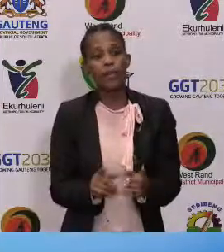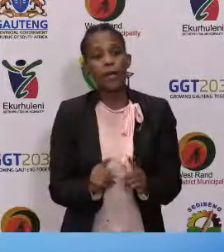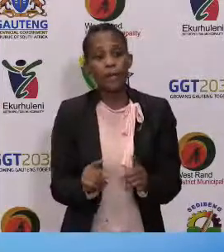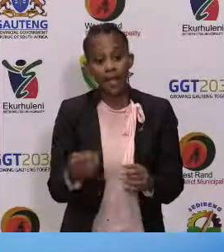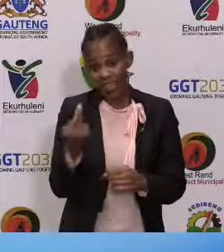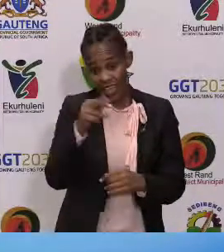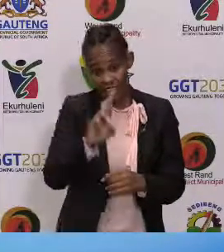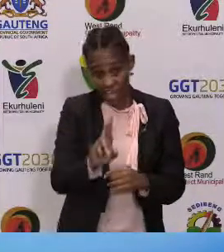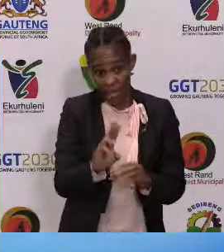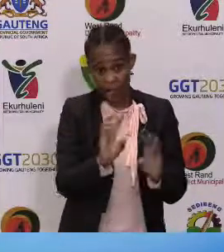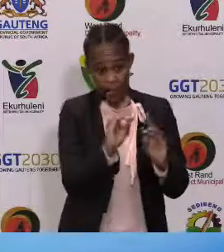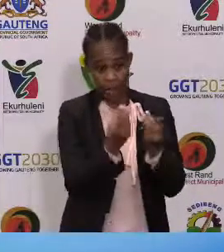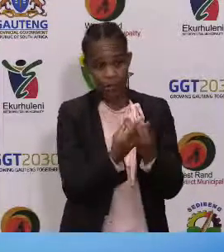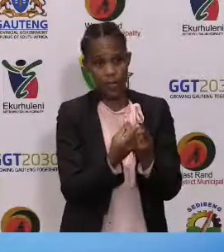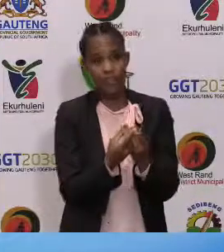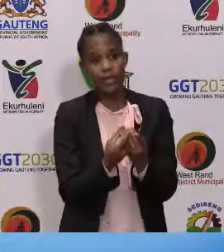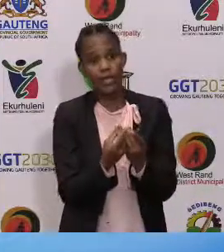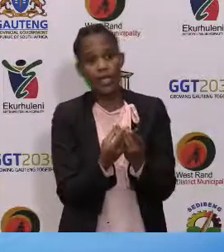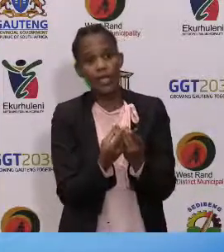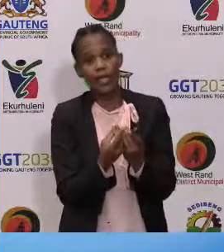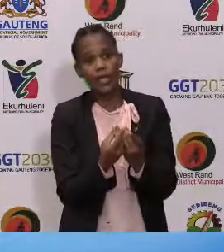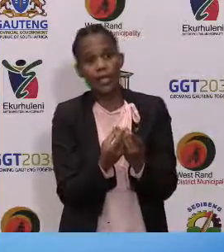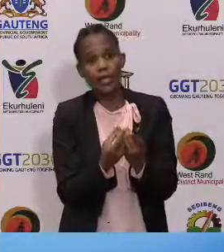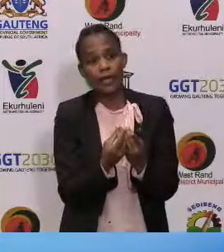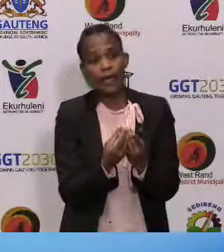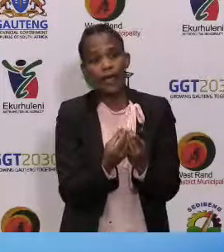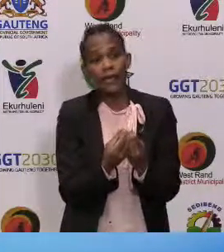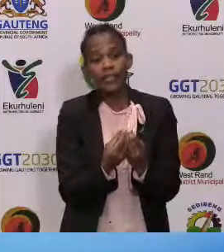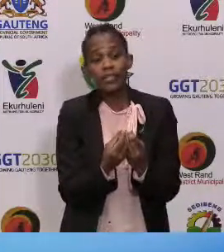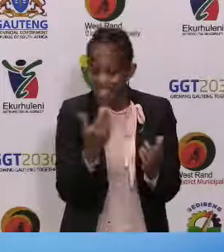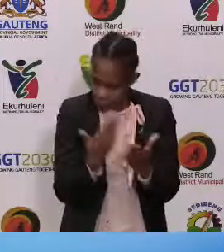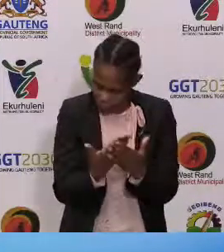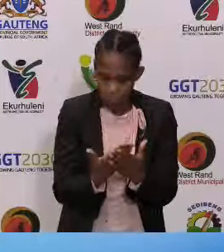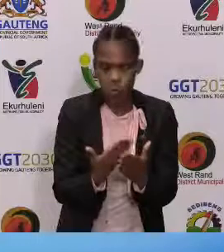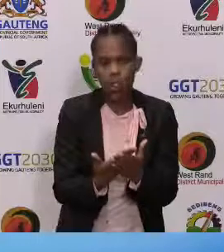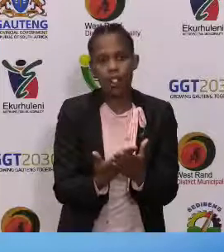human resource that has been made available,